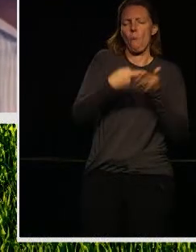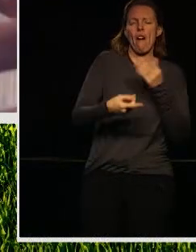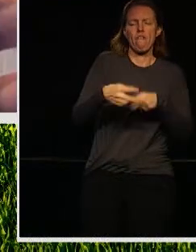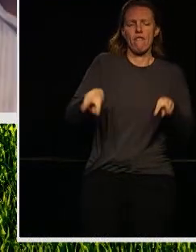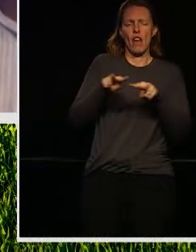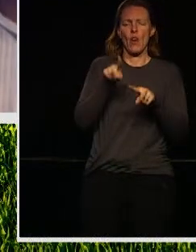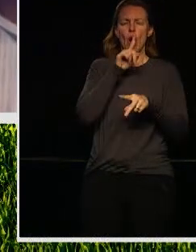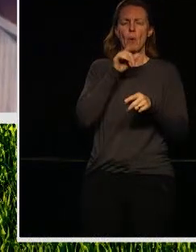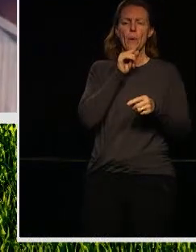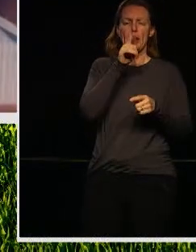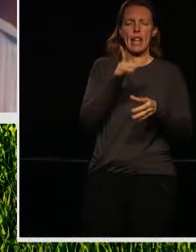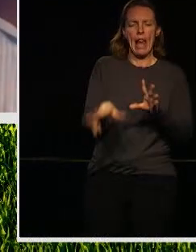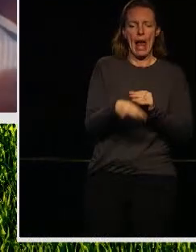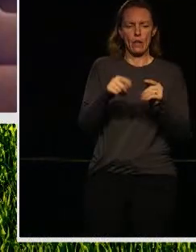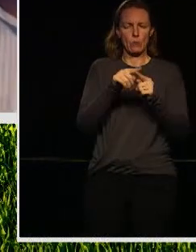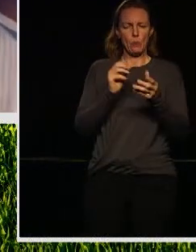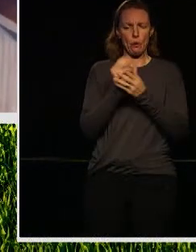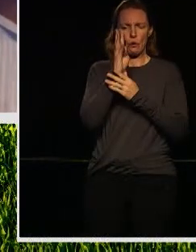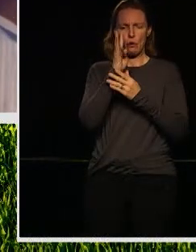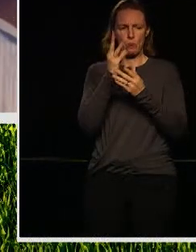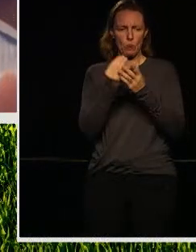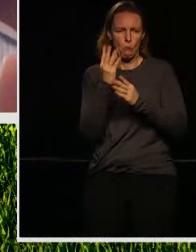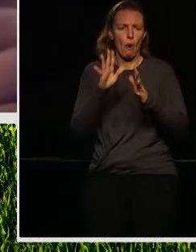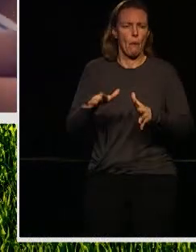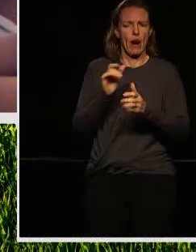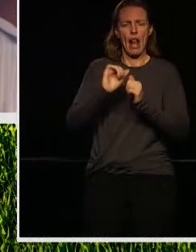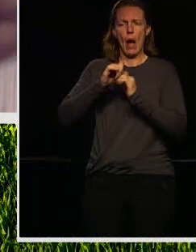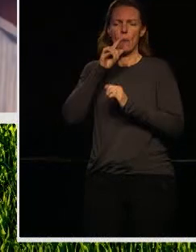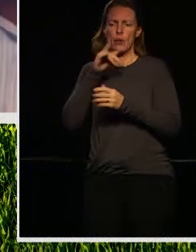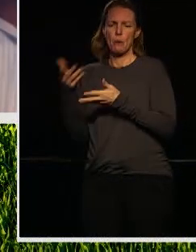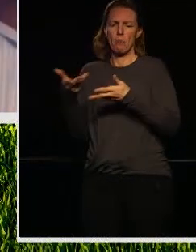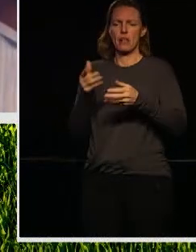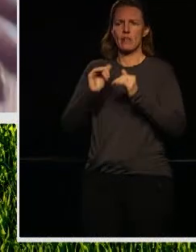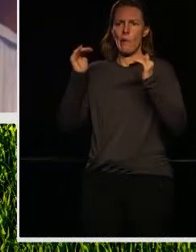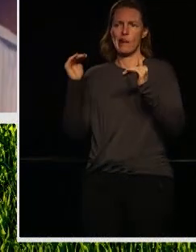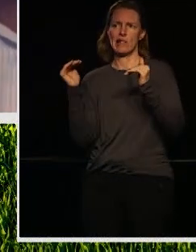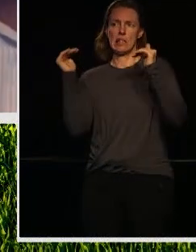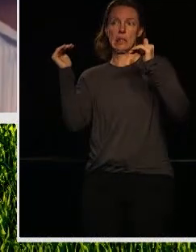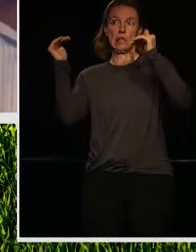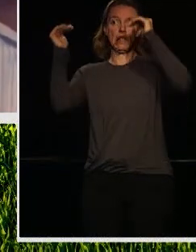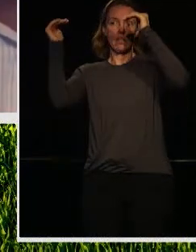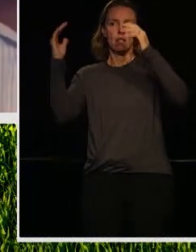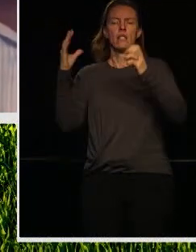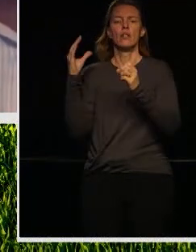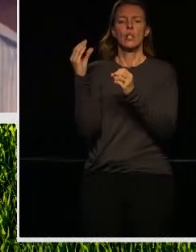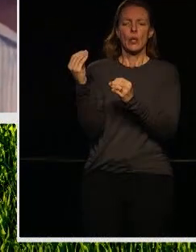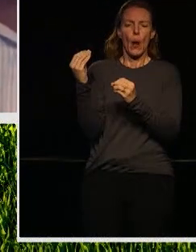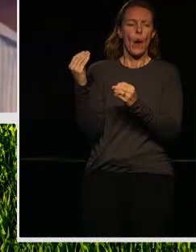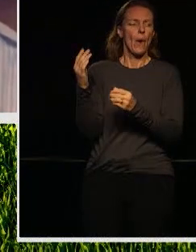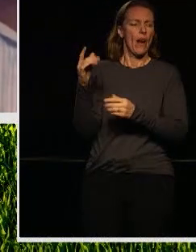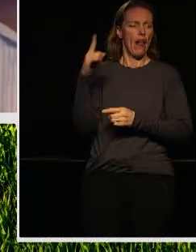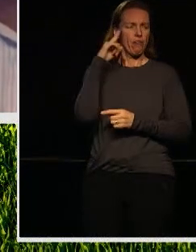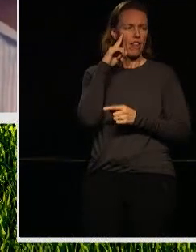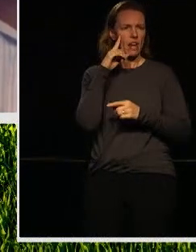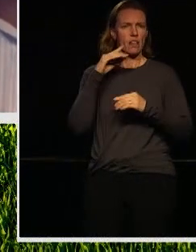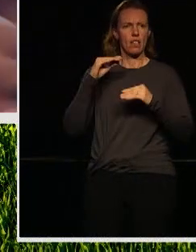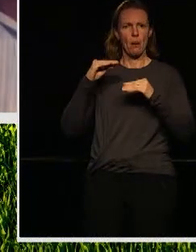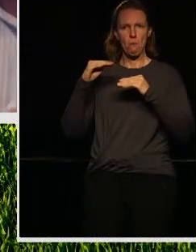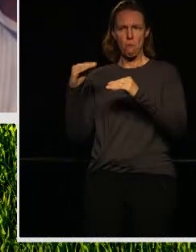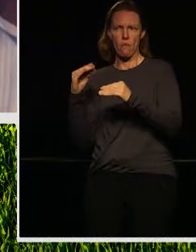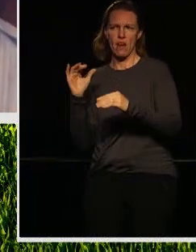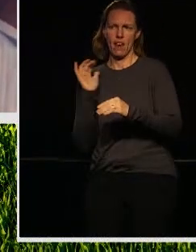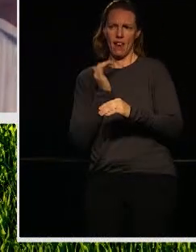the grower, right? I think how are you bringing value it raises the bar quite a bit. So I do think, moving our innovation